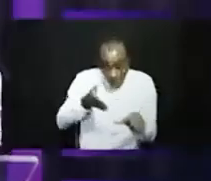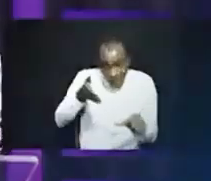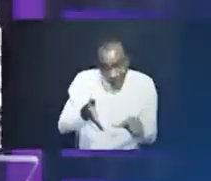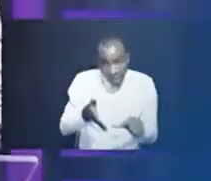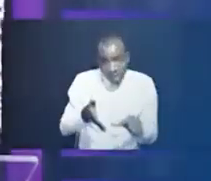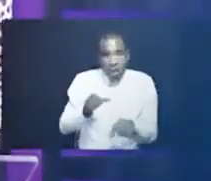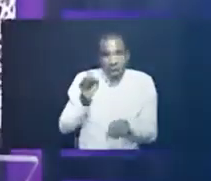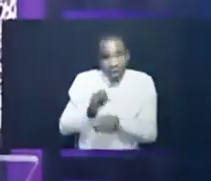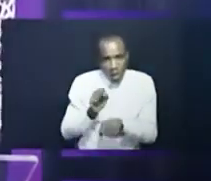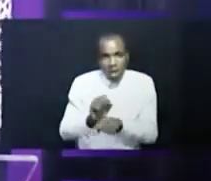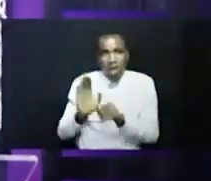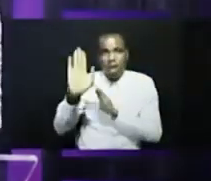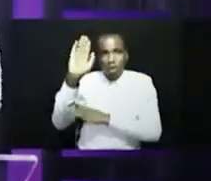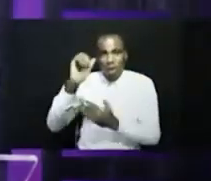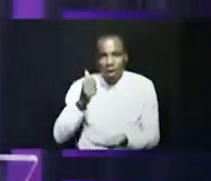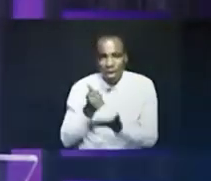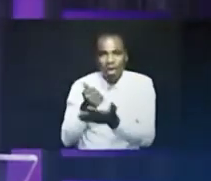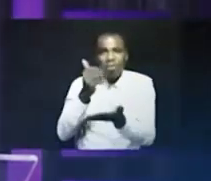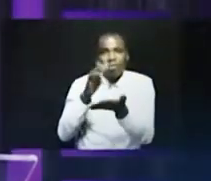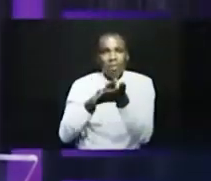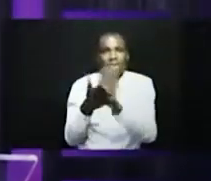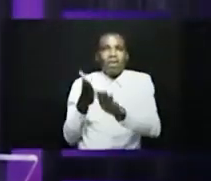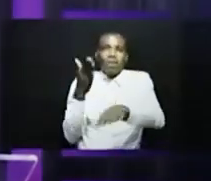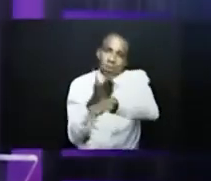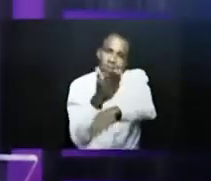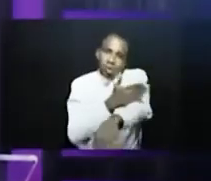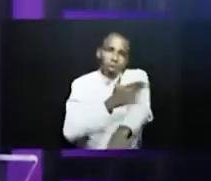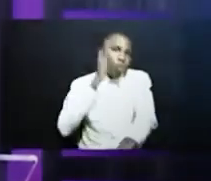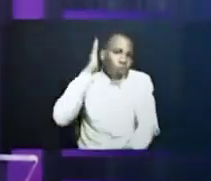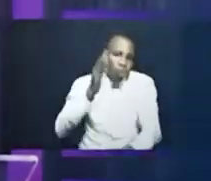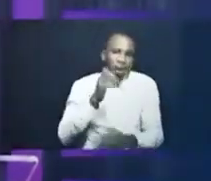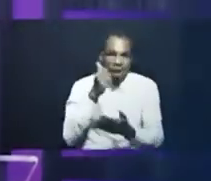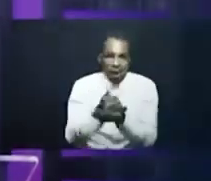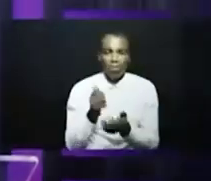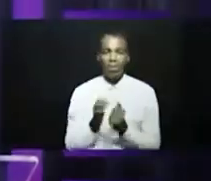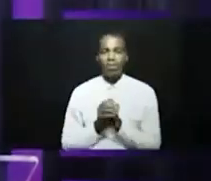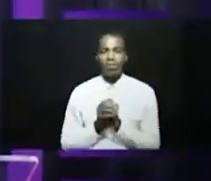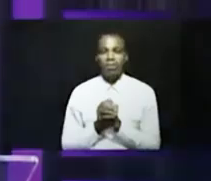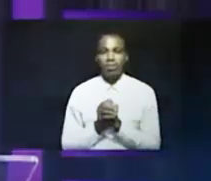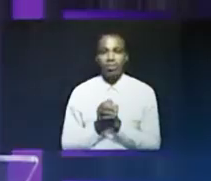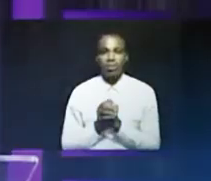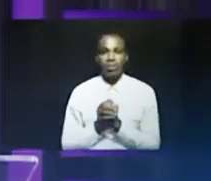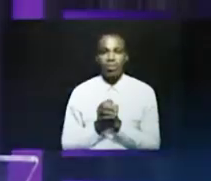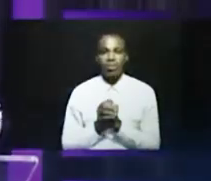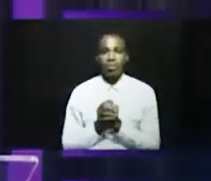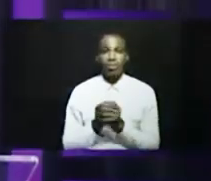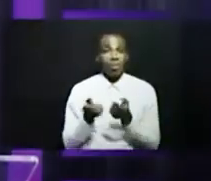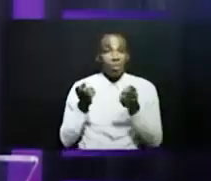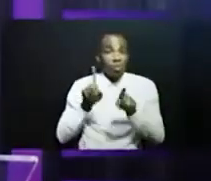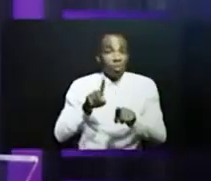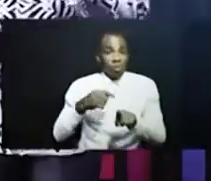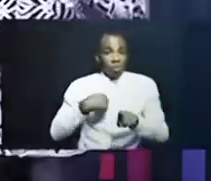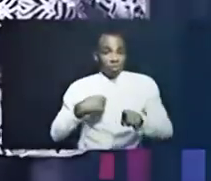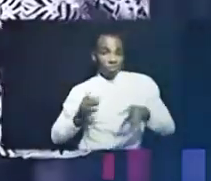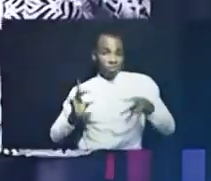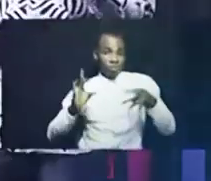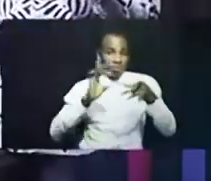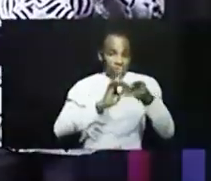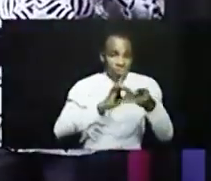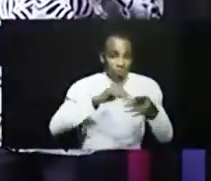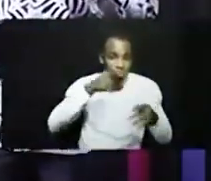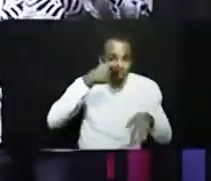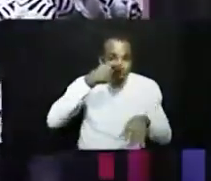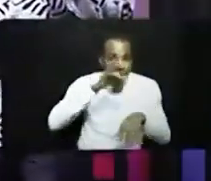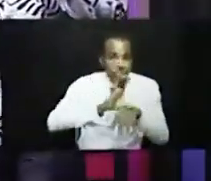increase. When we joined the Church of